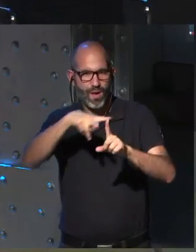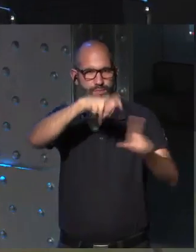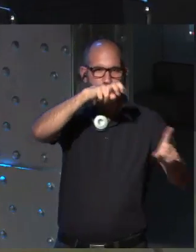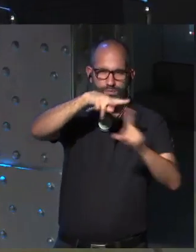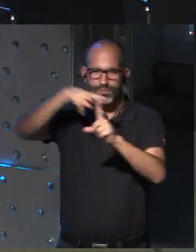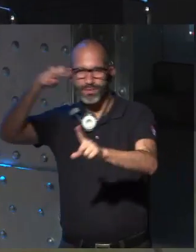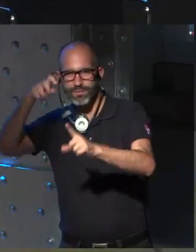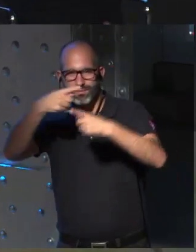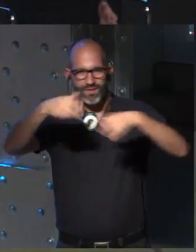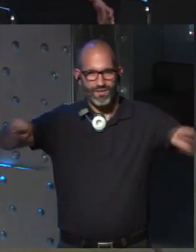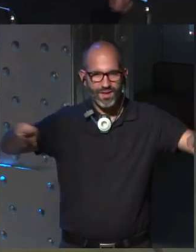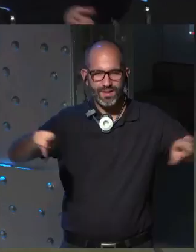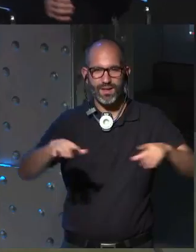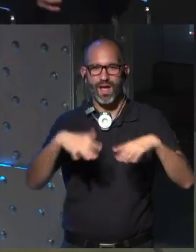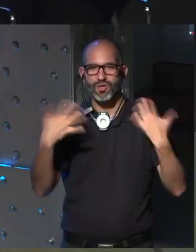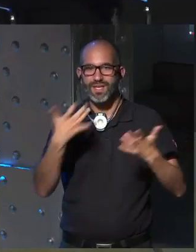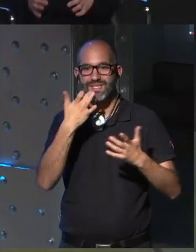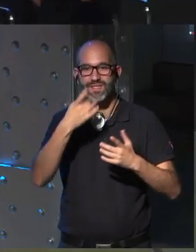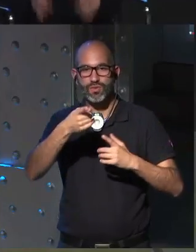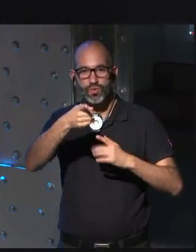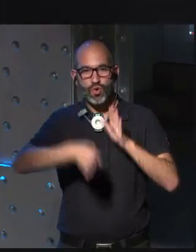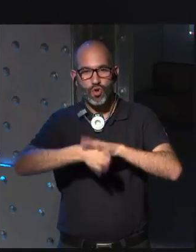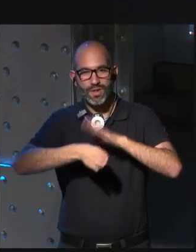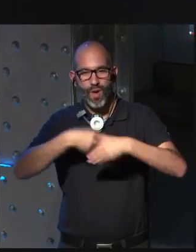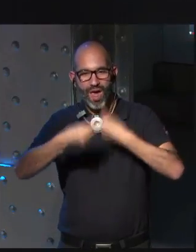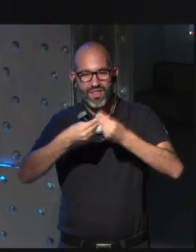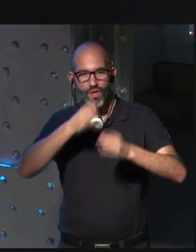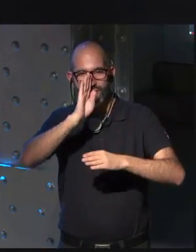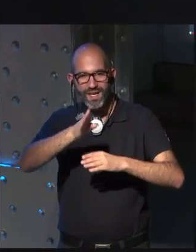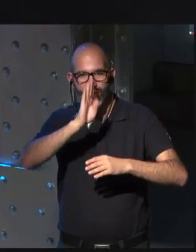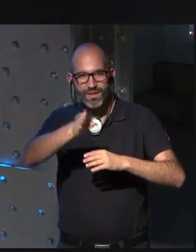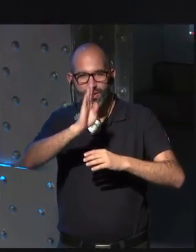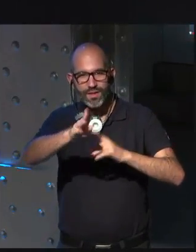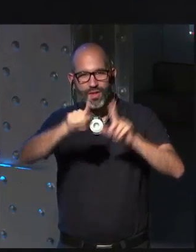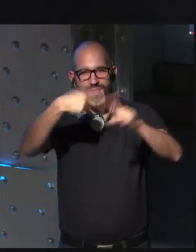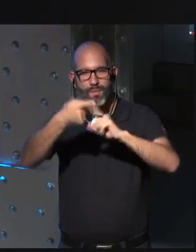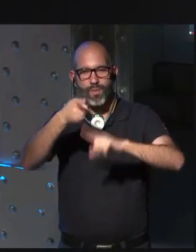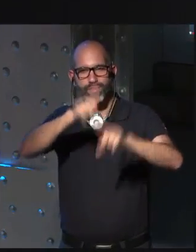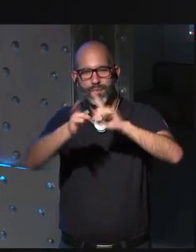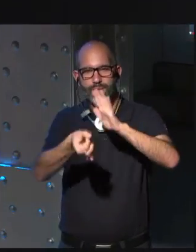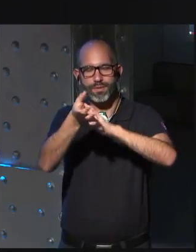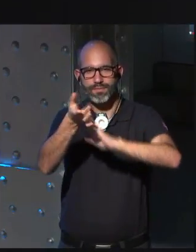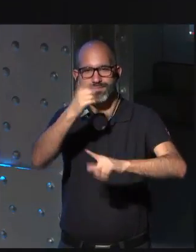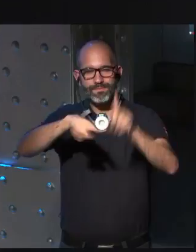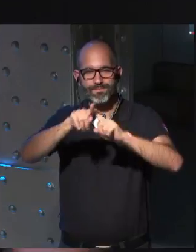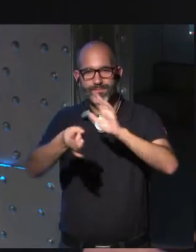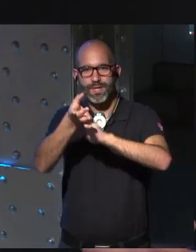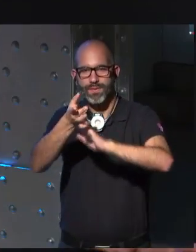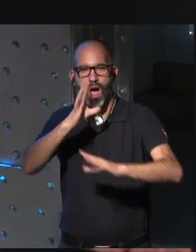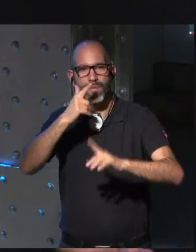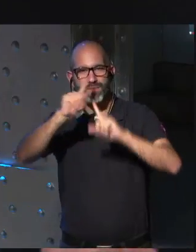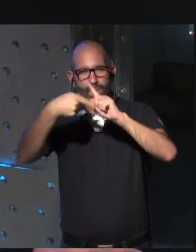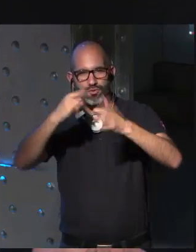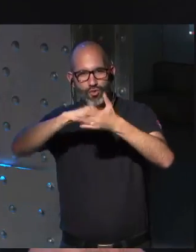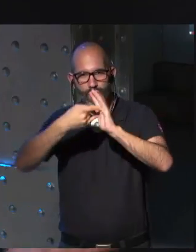approaches. As you go into more live performances, you identify certain problems or certain things you would